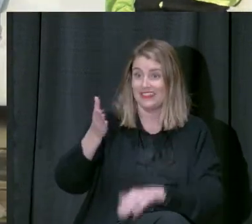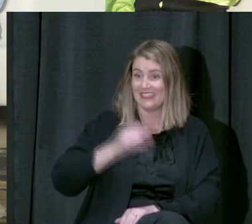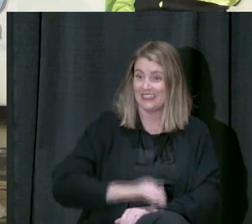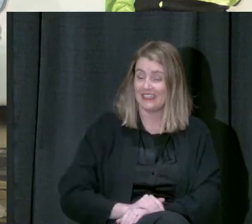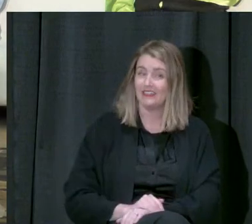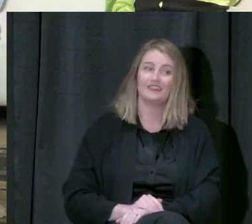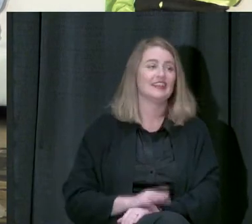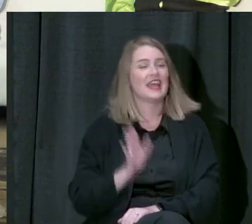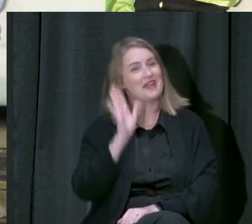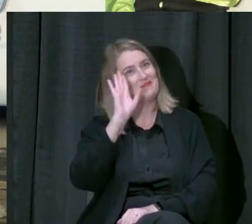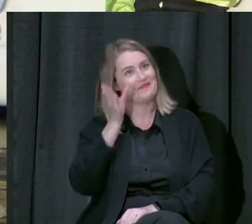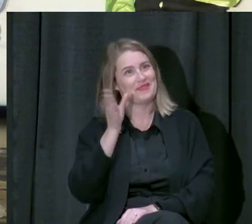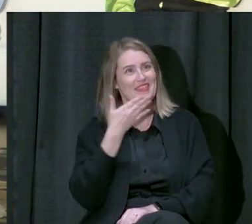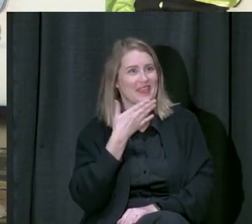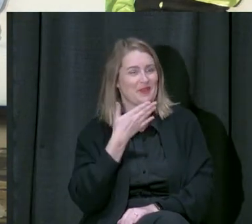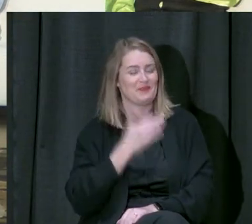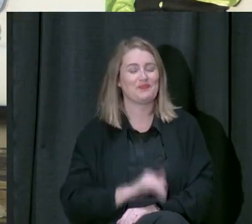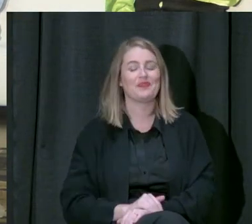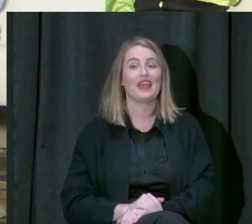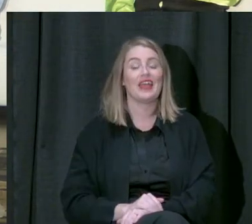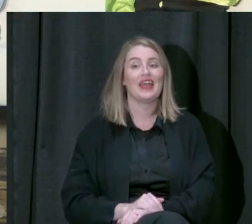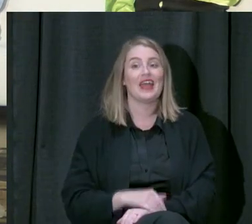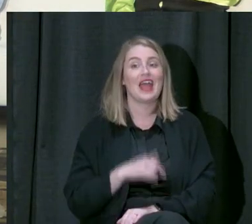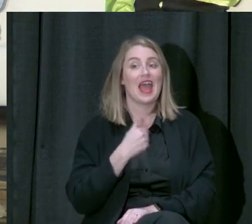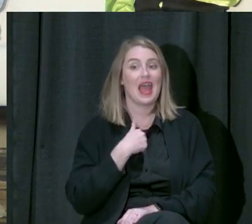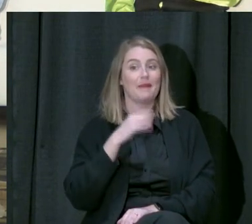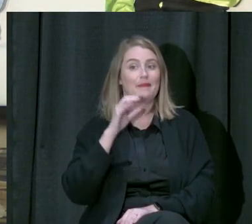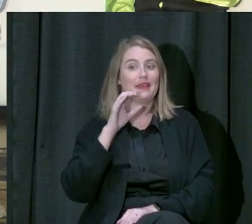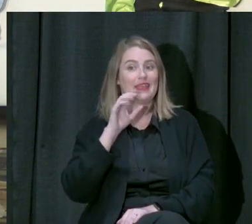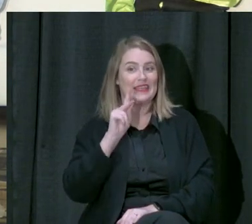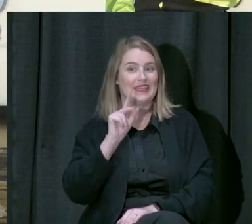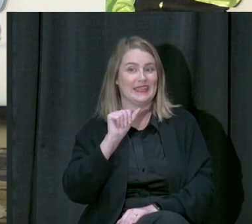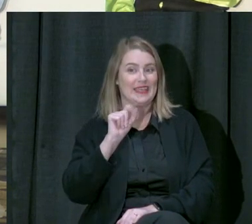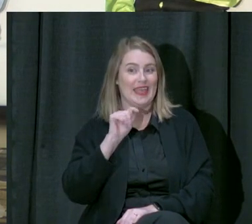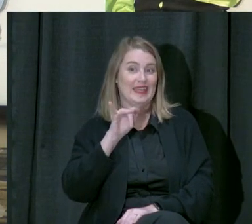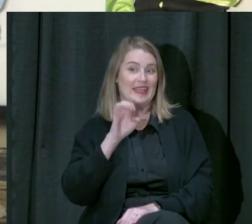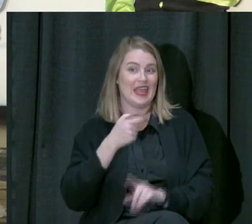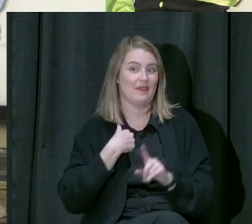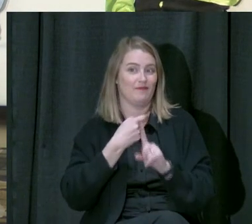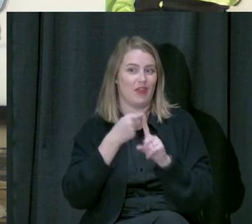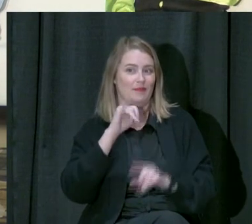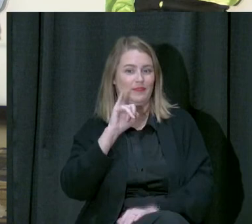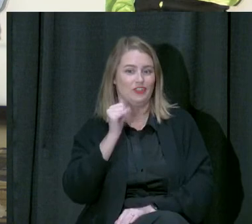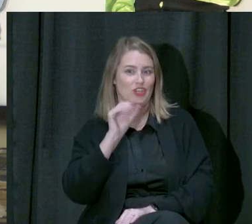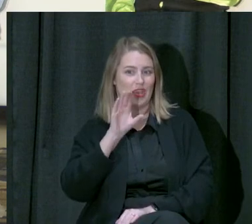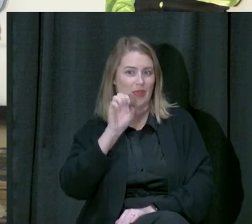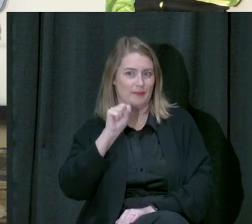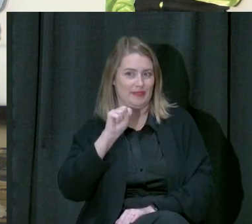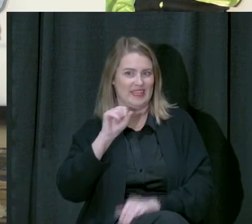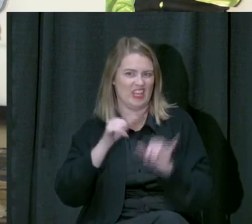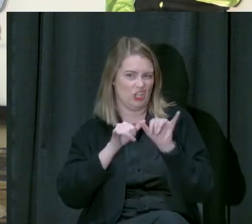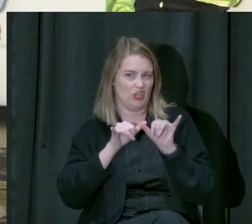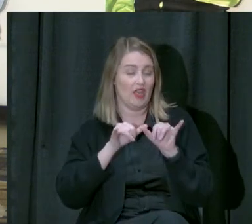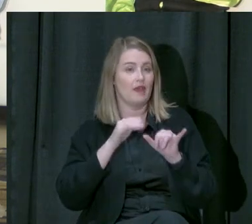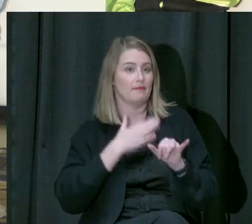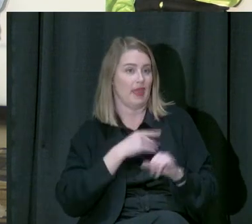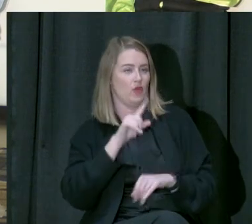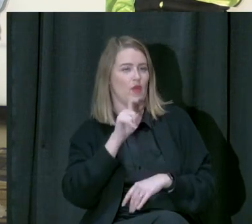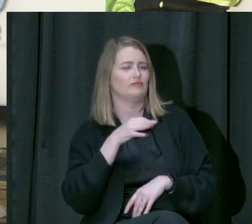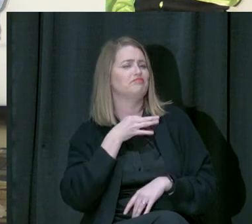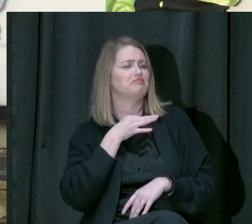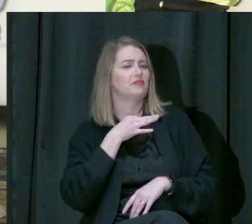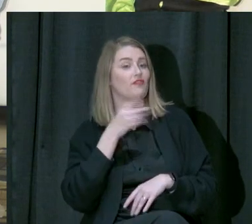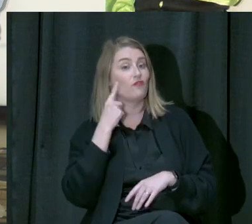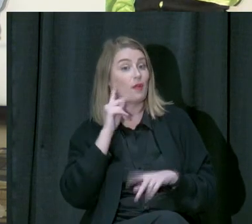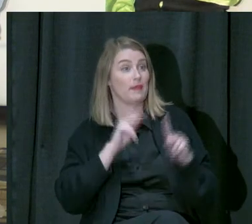question. Hi, thank you. I'm Katie, I'm from Jacobs Engineering. And my question would be for the people that are coming to